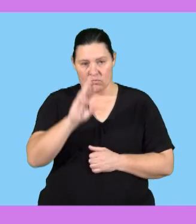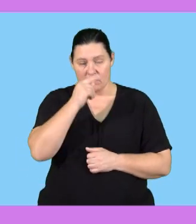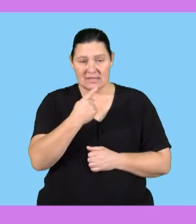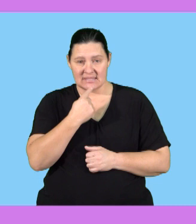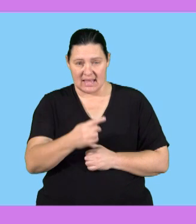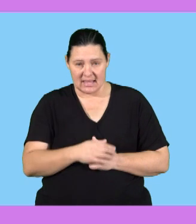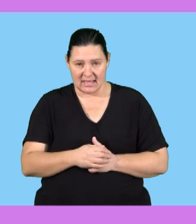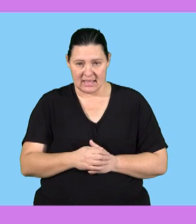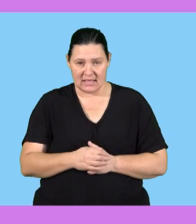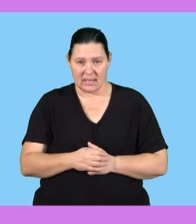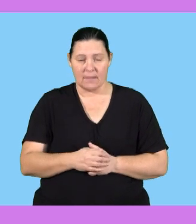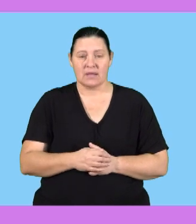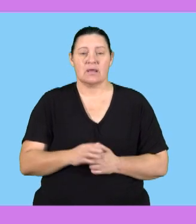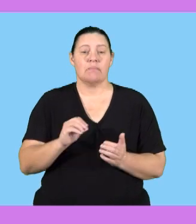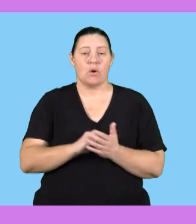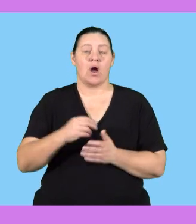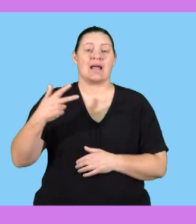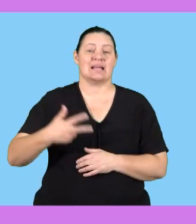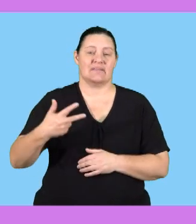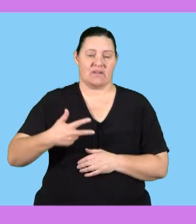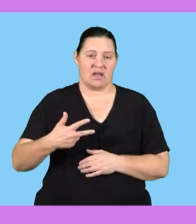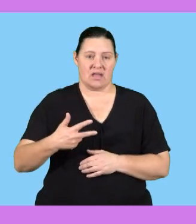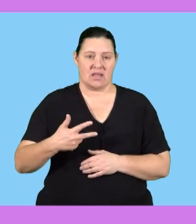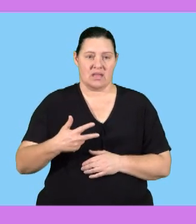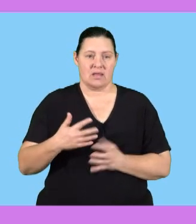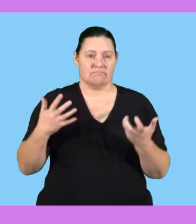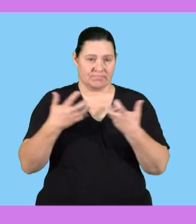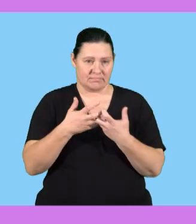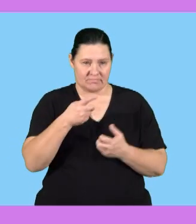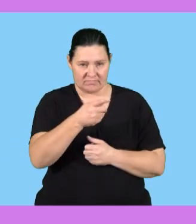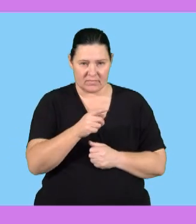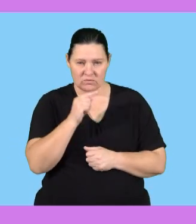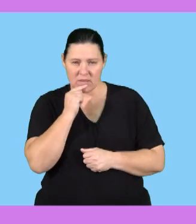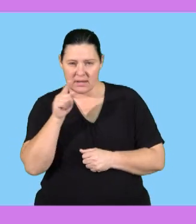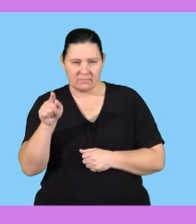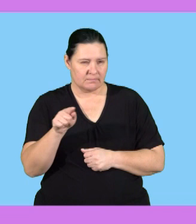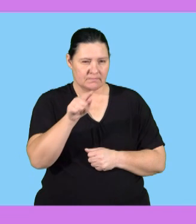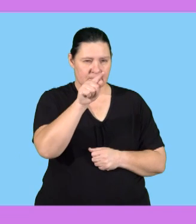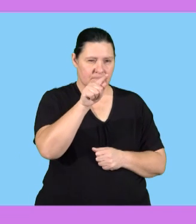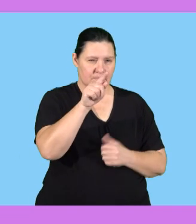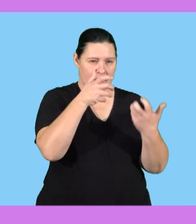it says we must classify the BMI classification. So it is